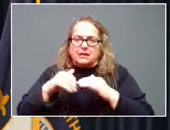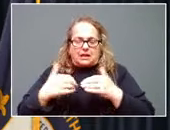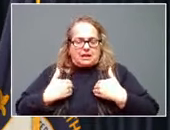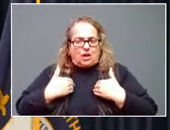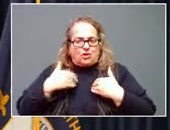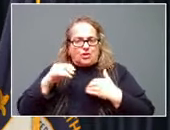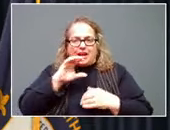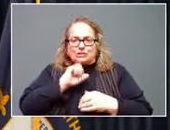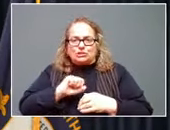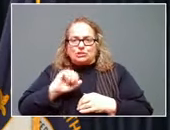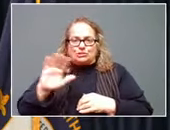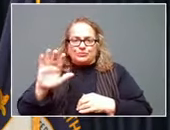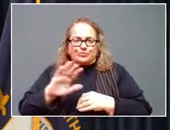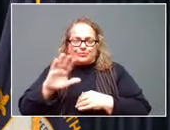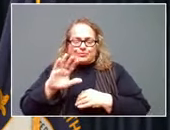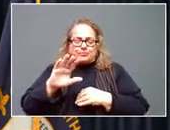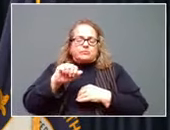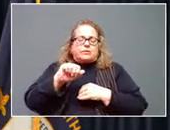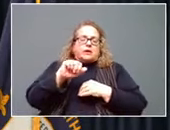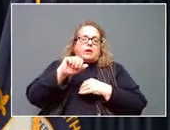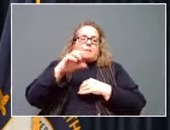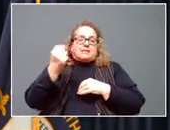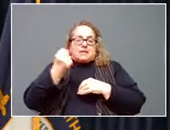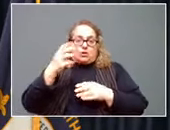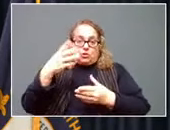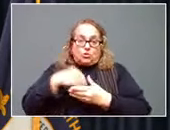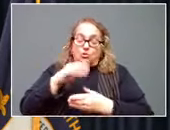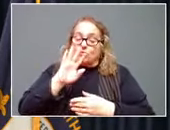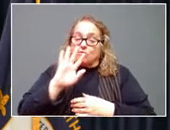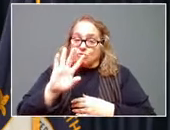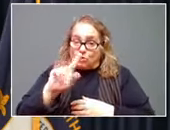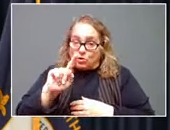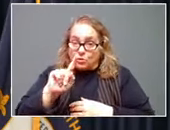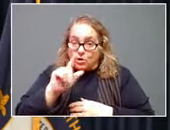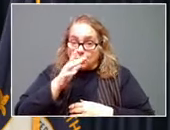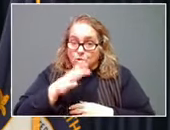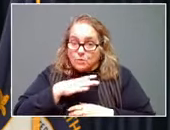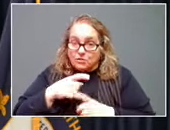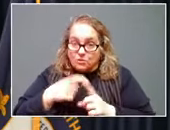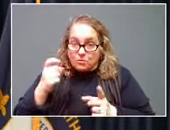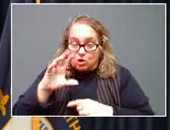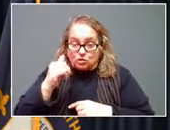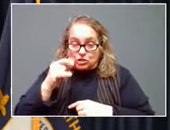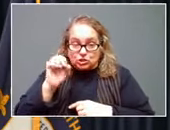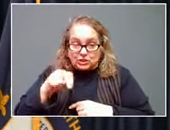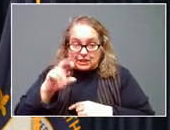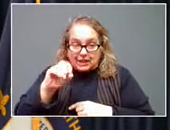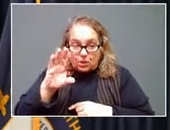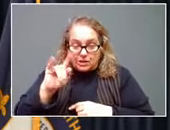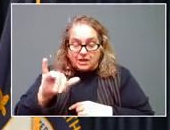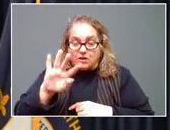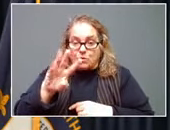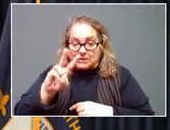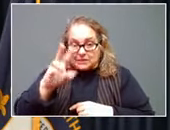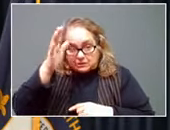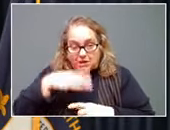demographics. So Saturdays included a 41-year-old woman in Christian County, a 46-year-old man in Kenton